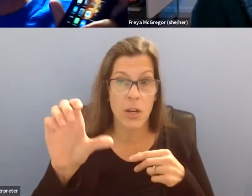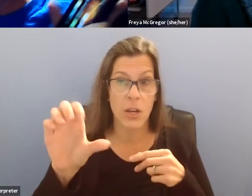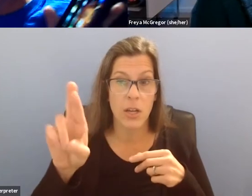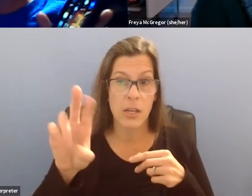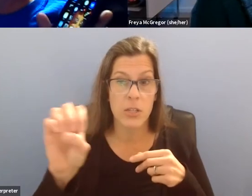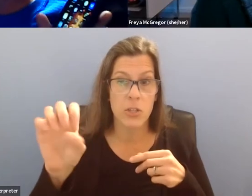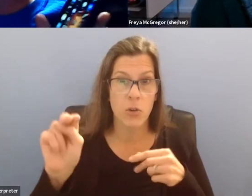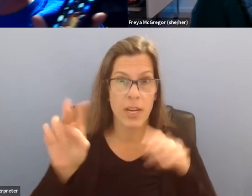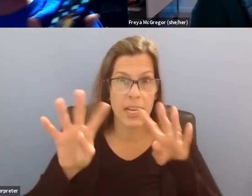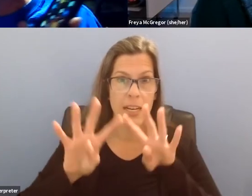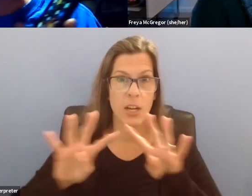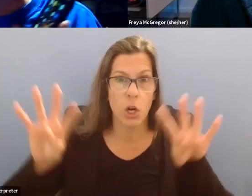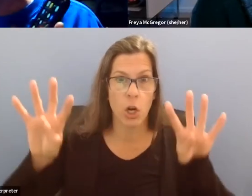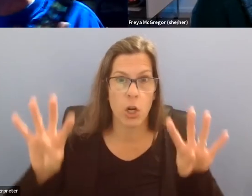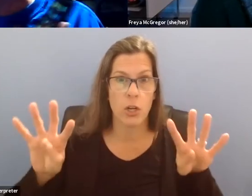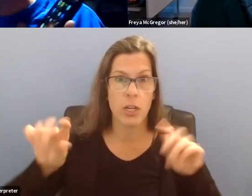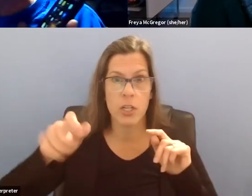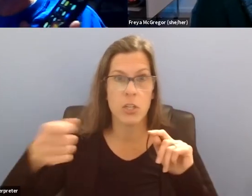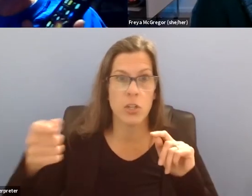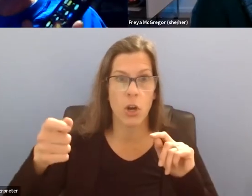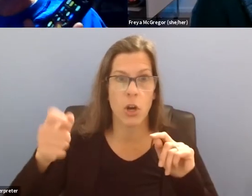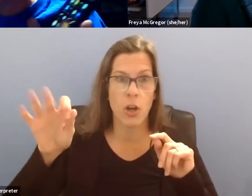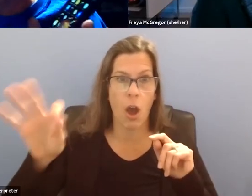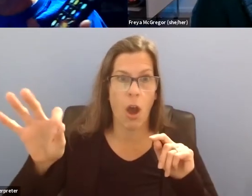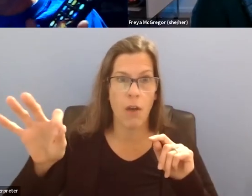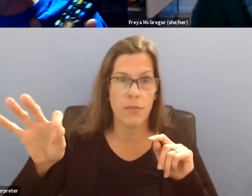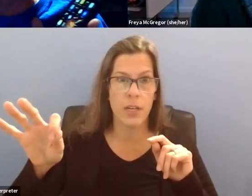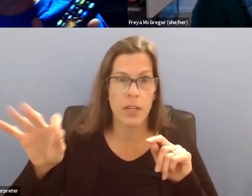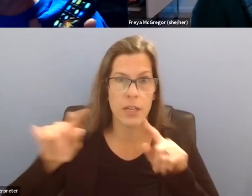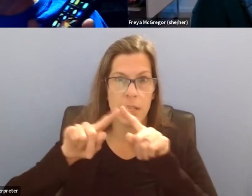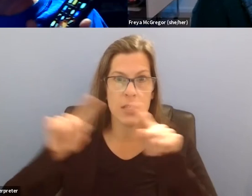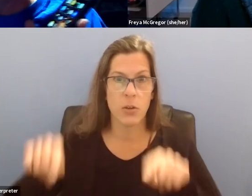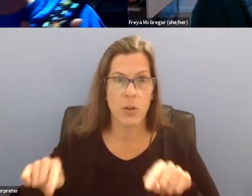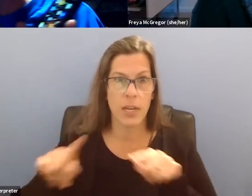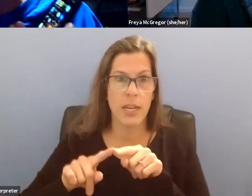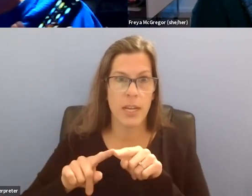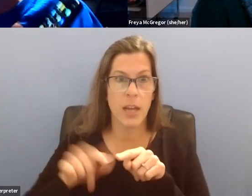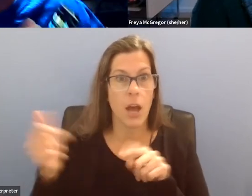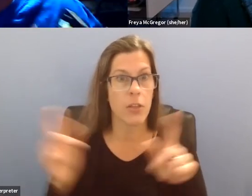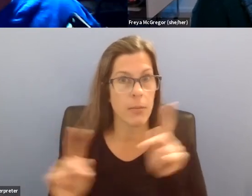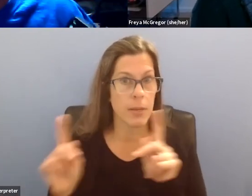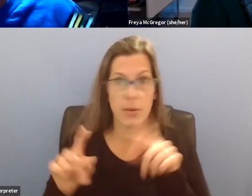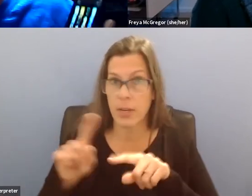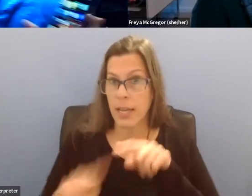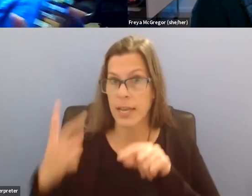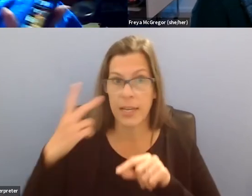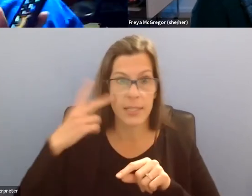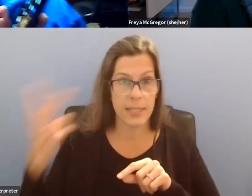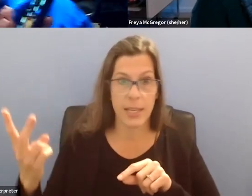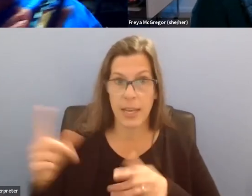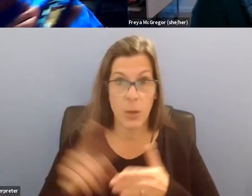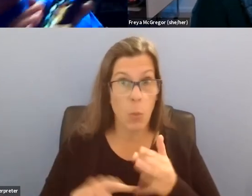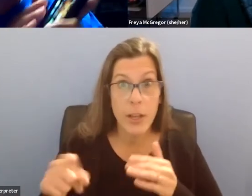you can turn the screen off if you're a person using a phone and you're blind so that other people are not seeing what you're not seeing.